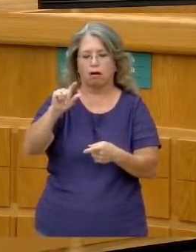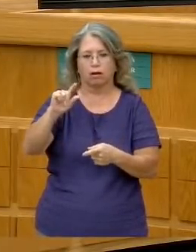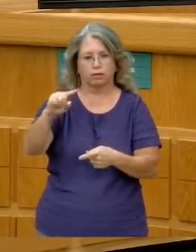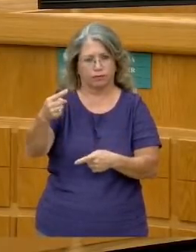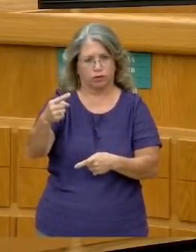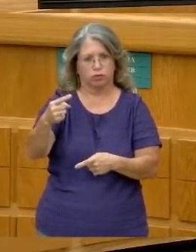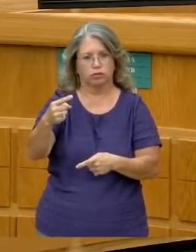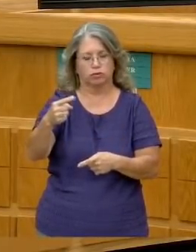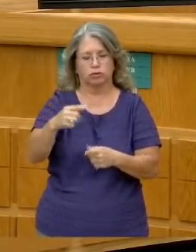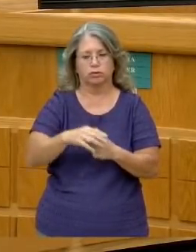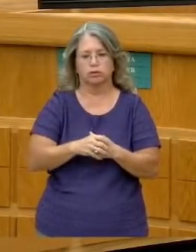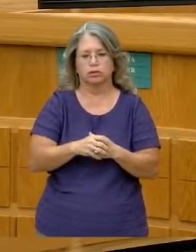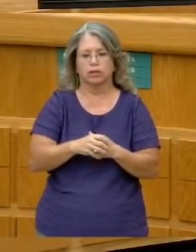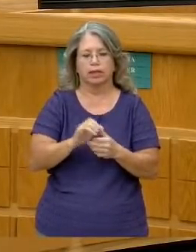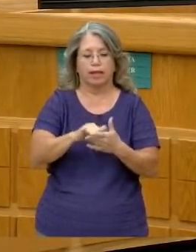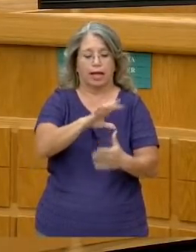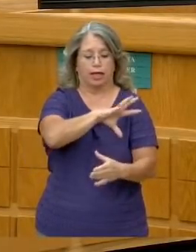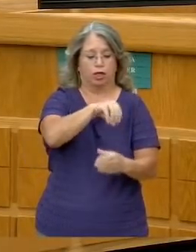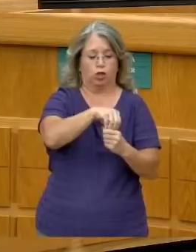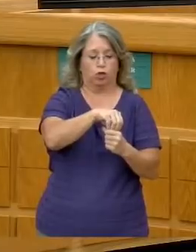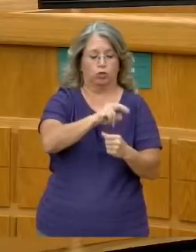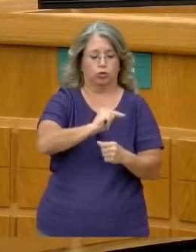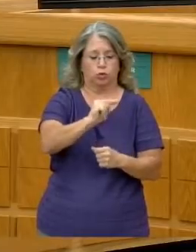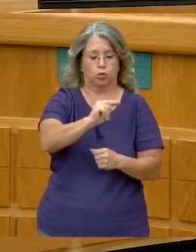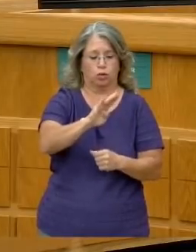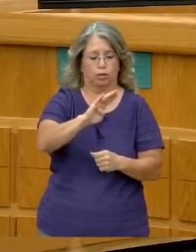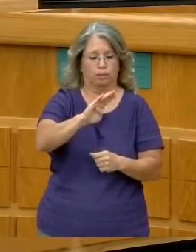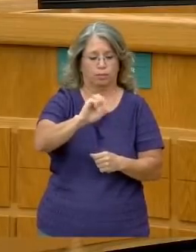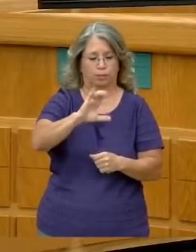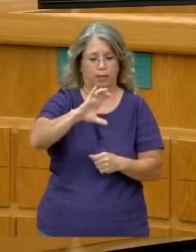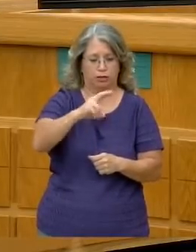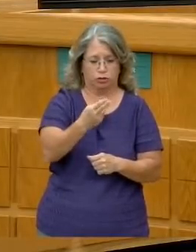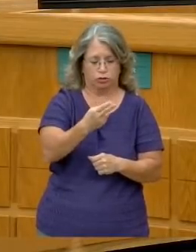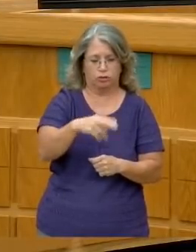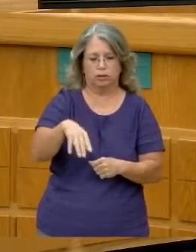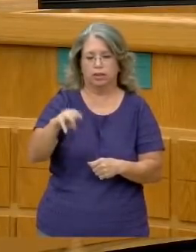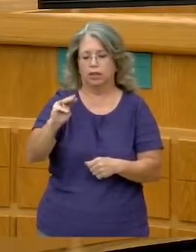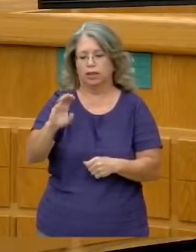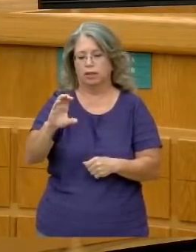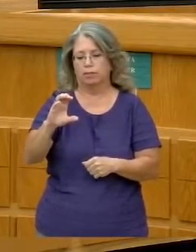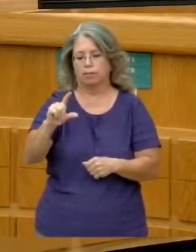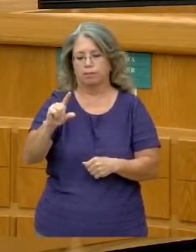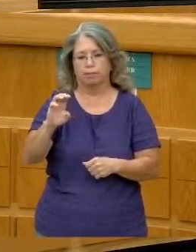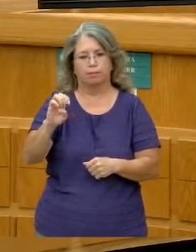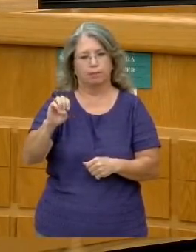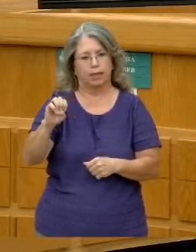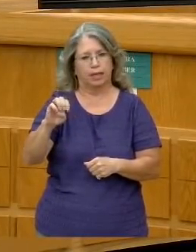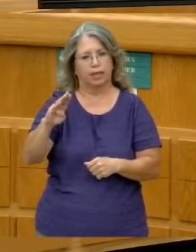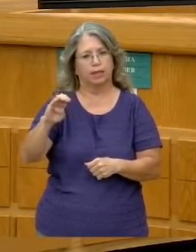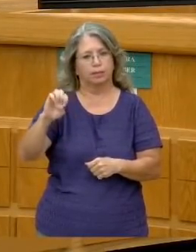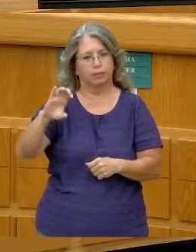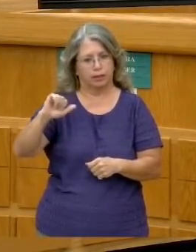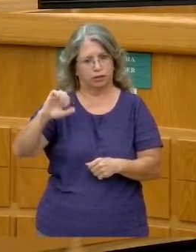for North Beach and McGee Beach, and that it contains the